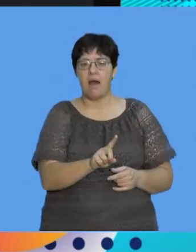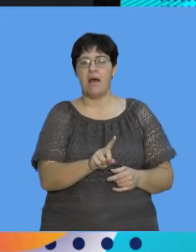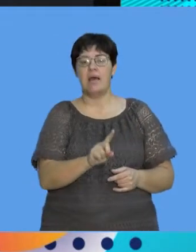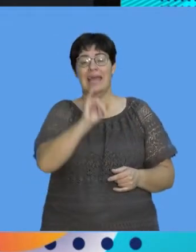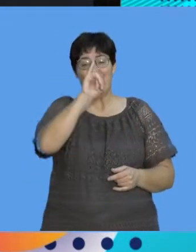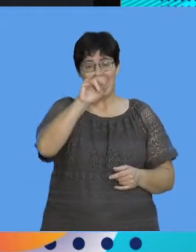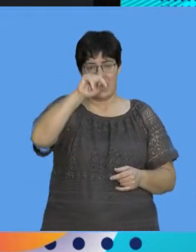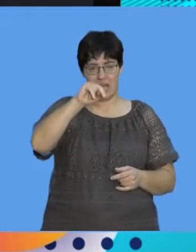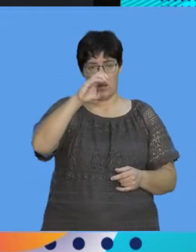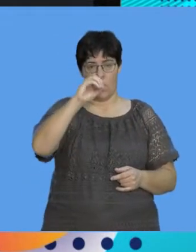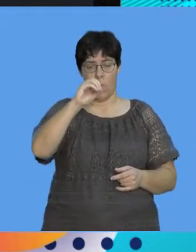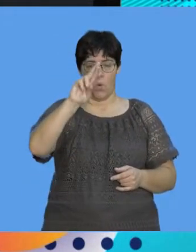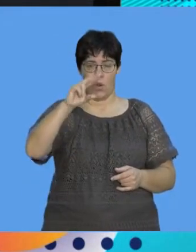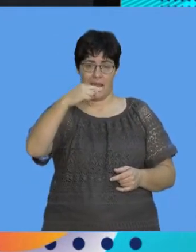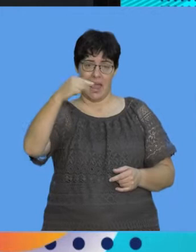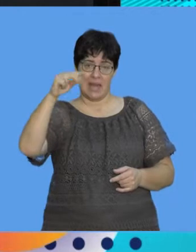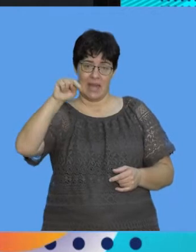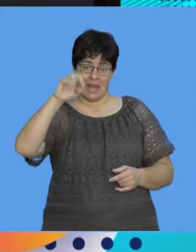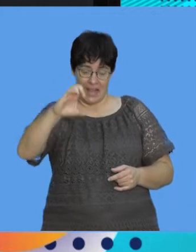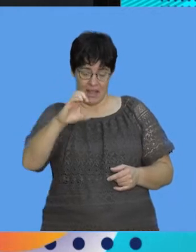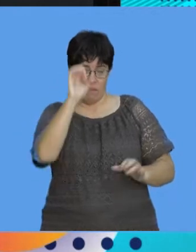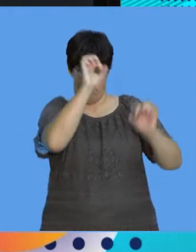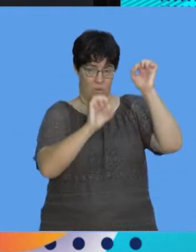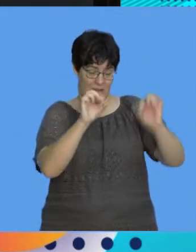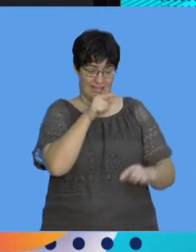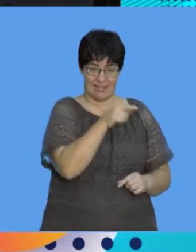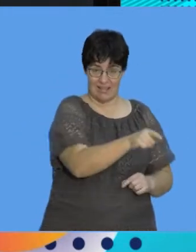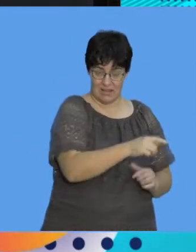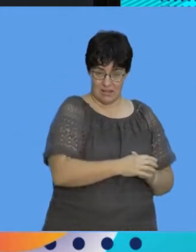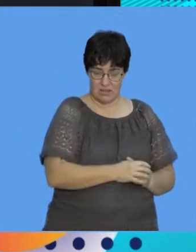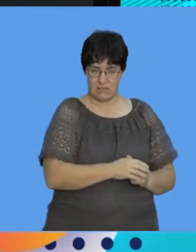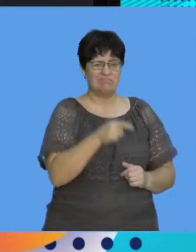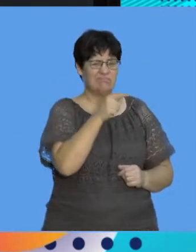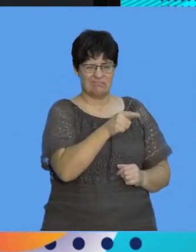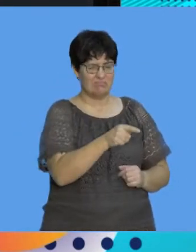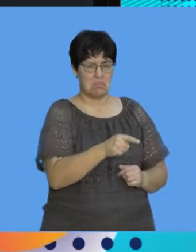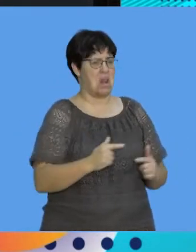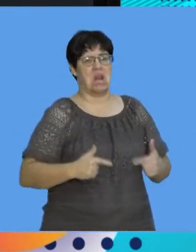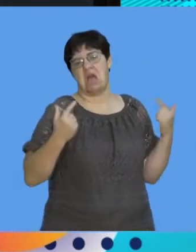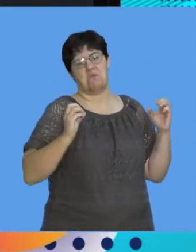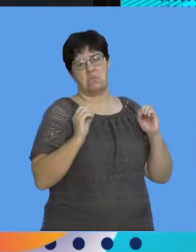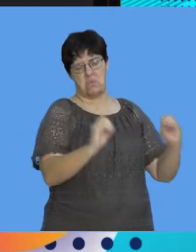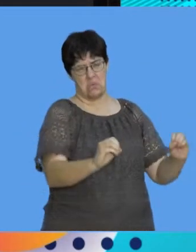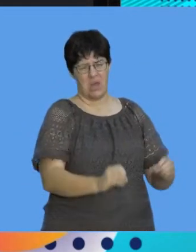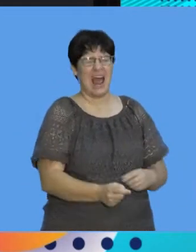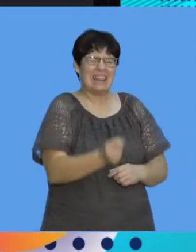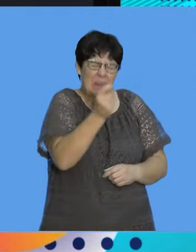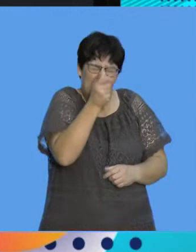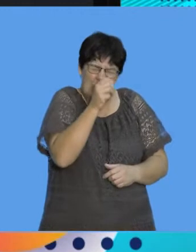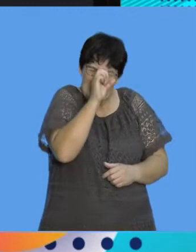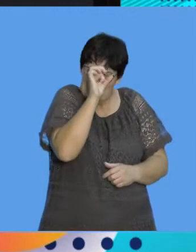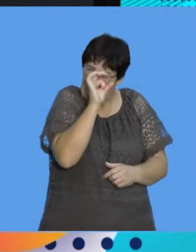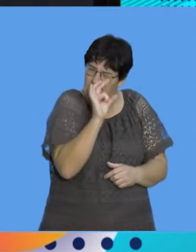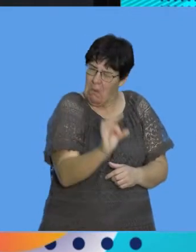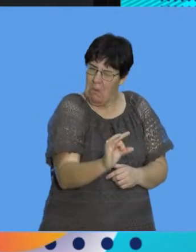molecules. Those are molecules, all right, that we usually say are are non-living. They're really small, they're